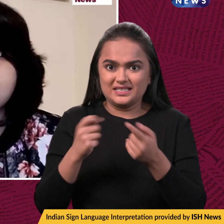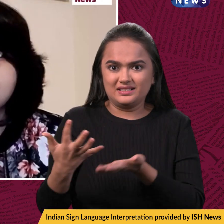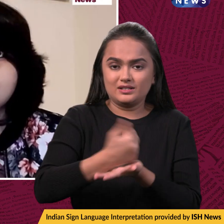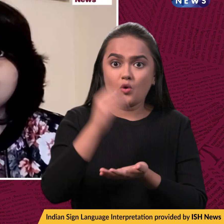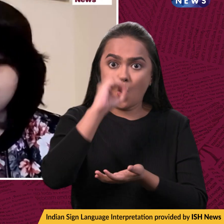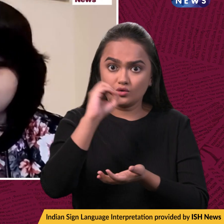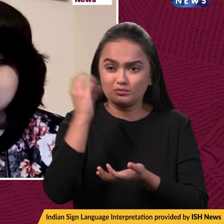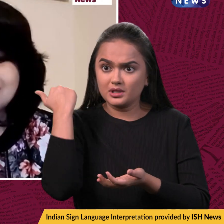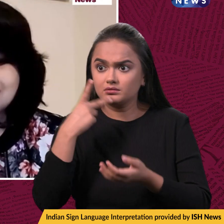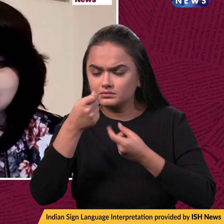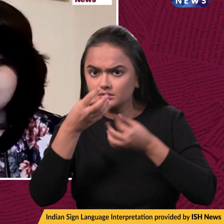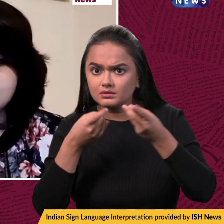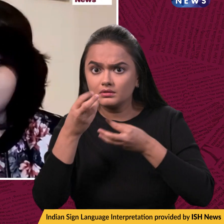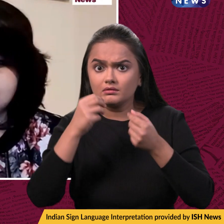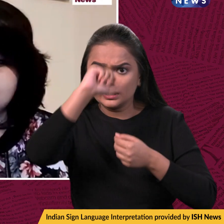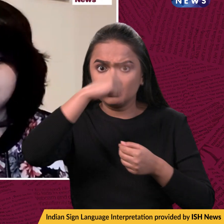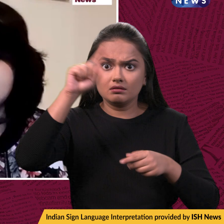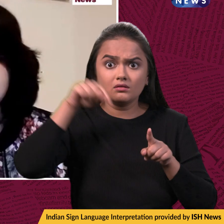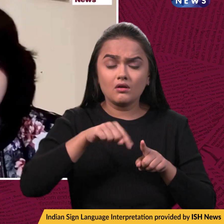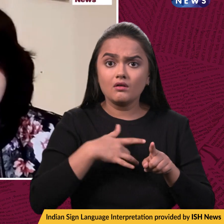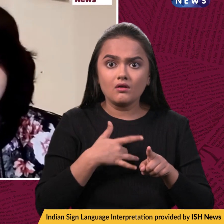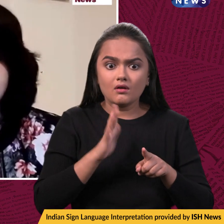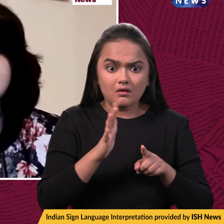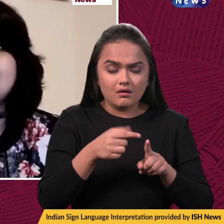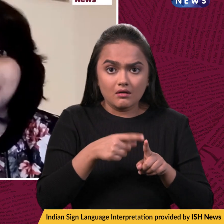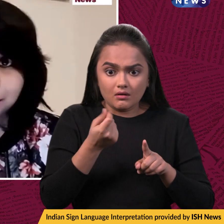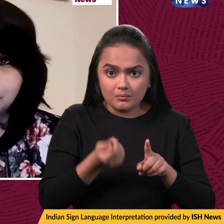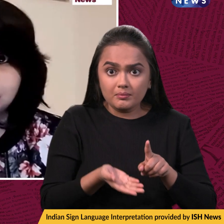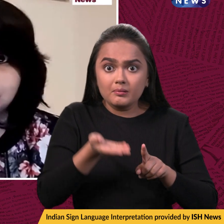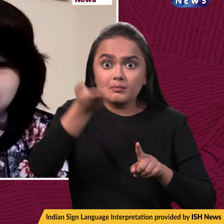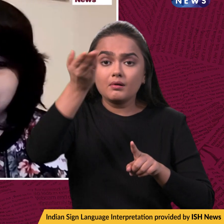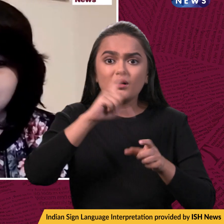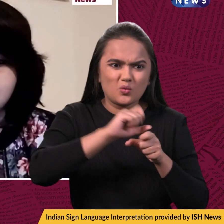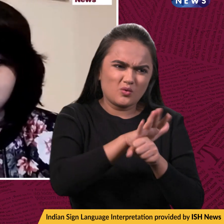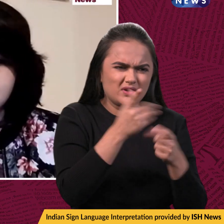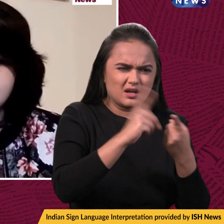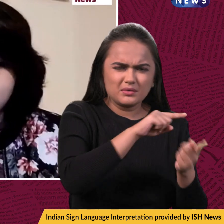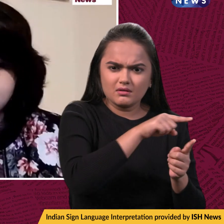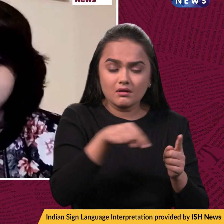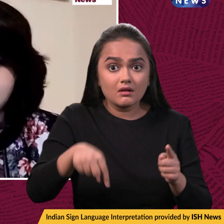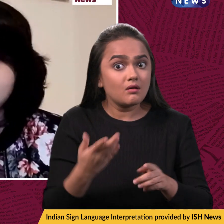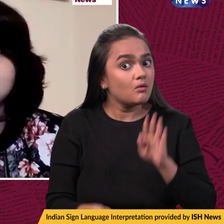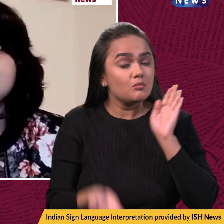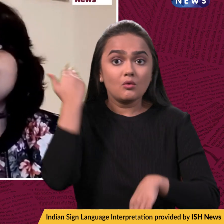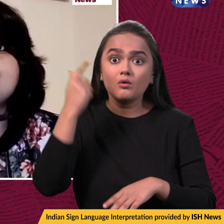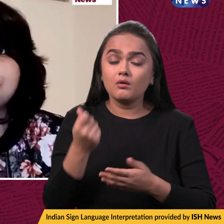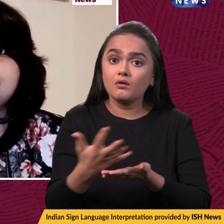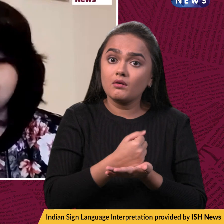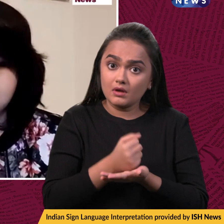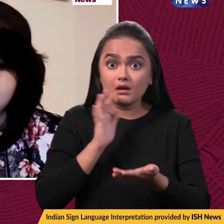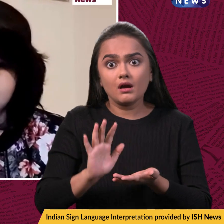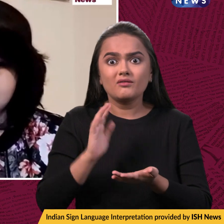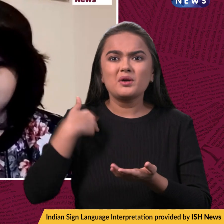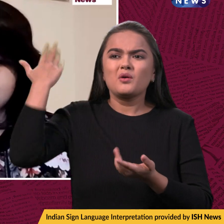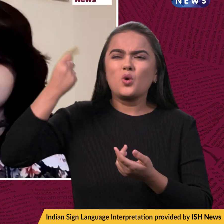in October shows the Indian economy that was adversely affected by the pandemic is on the path to